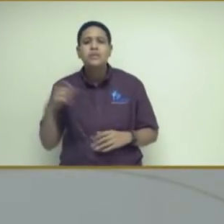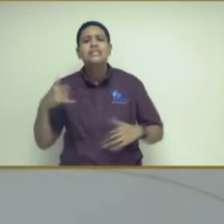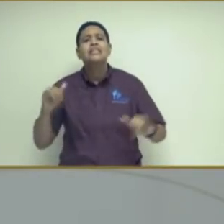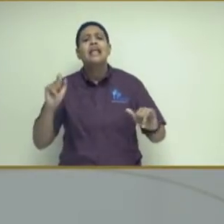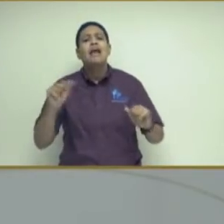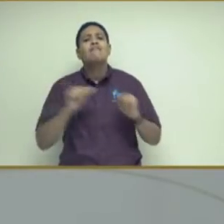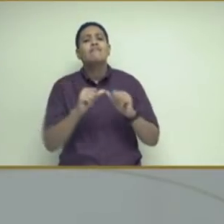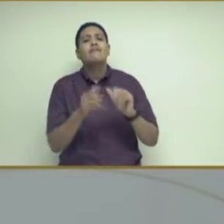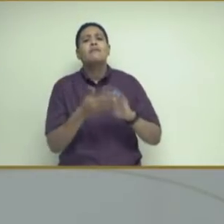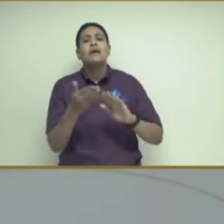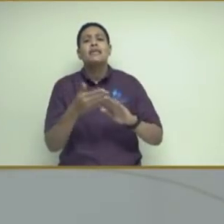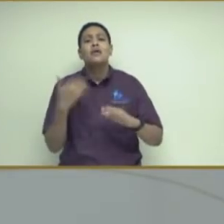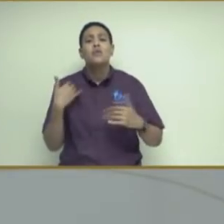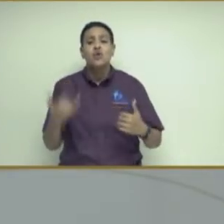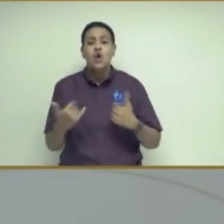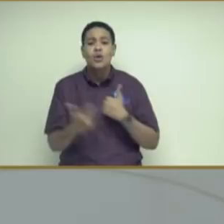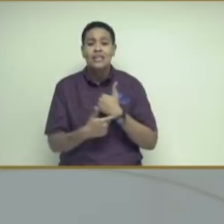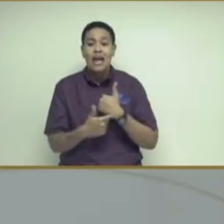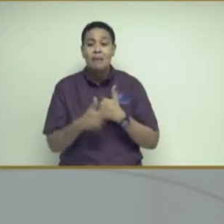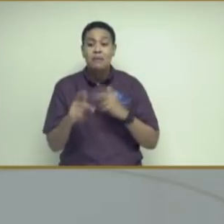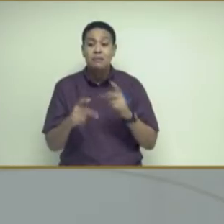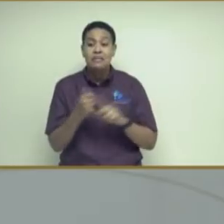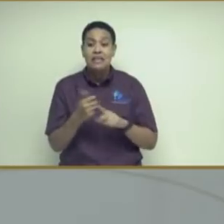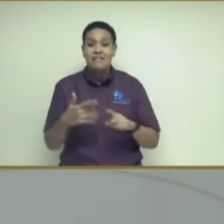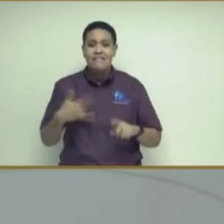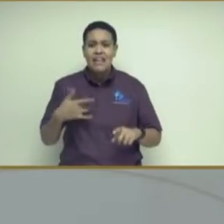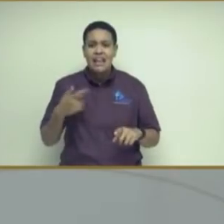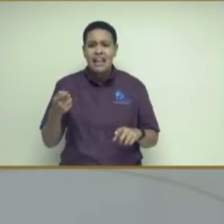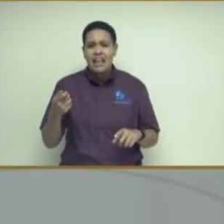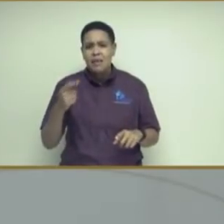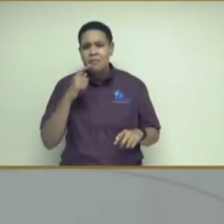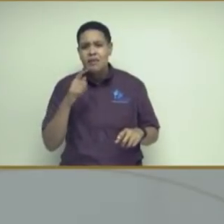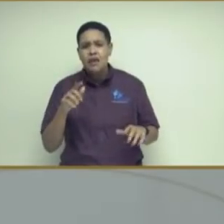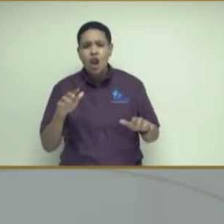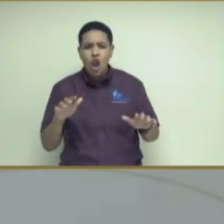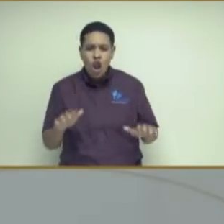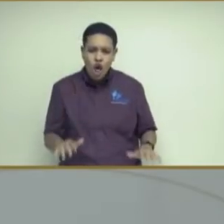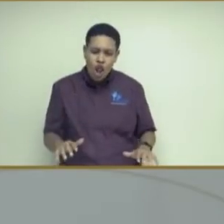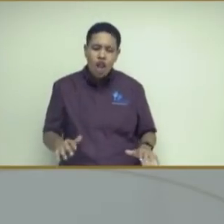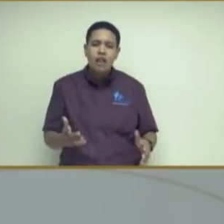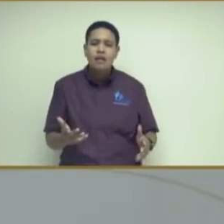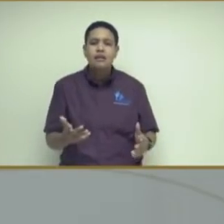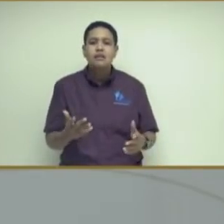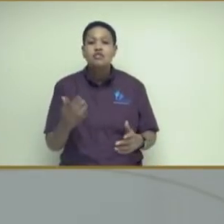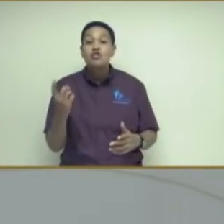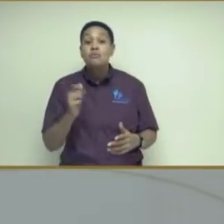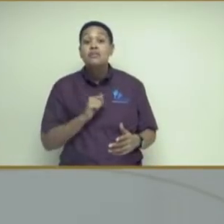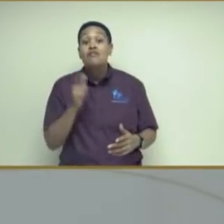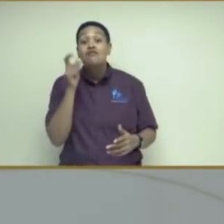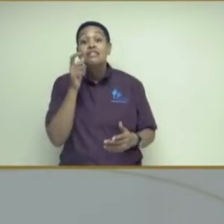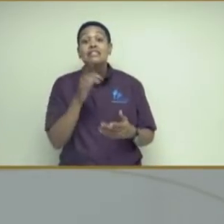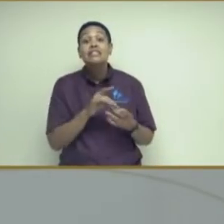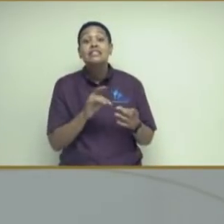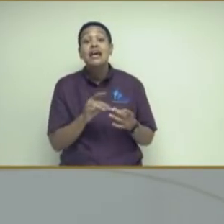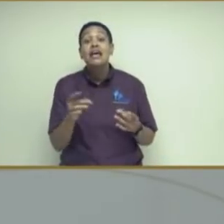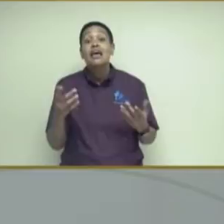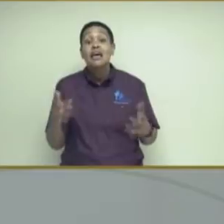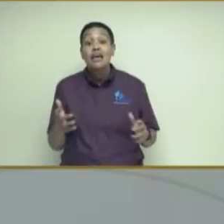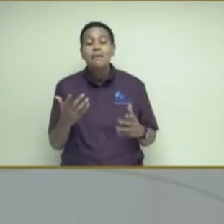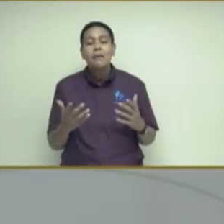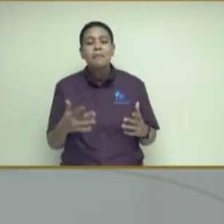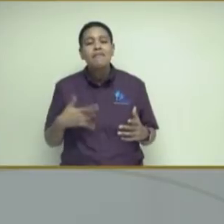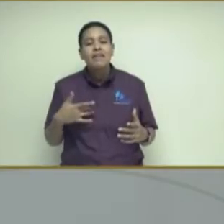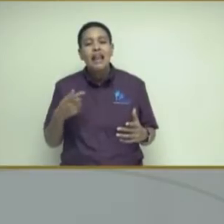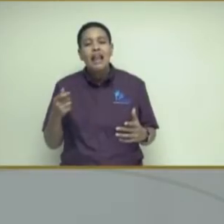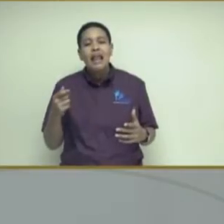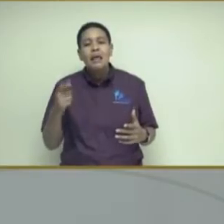maintain, we may be in a time that persons are feeling a little bit lulled, and as somebody had mentioned earlier, maybe feeling a